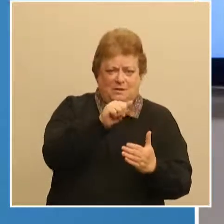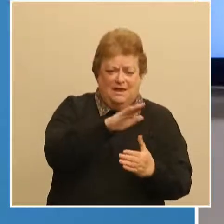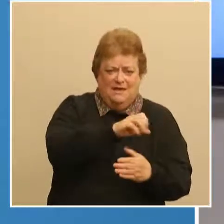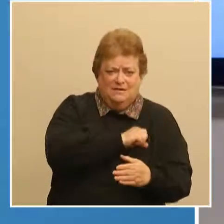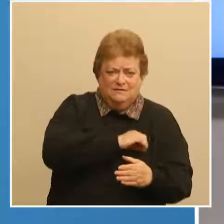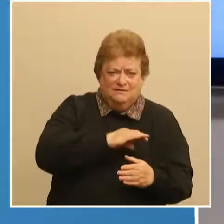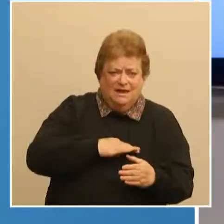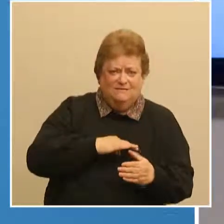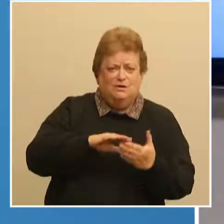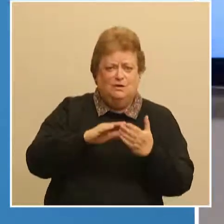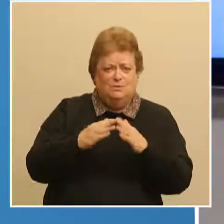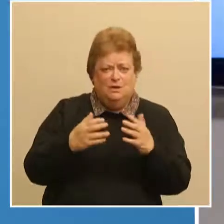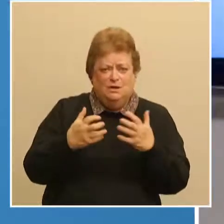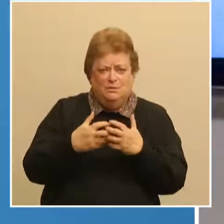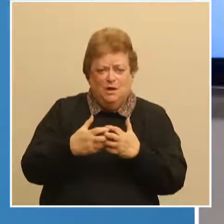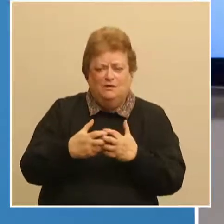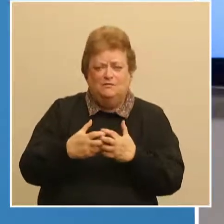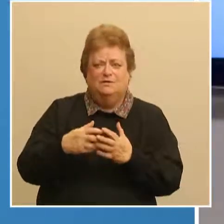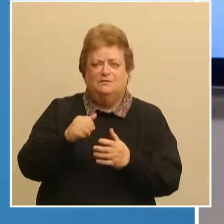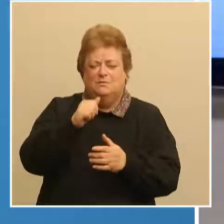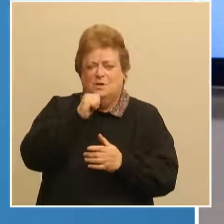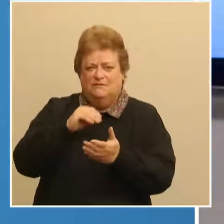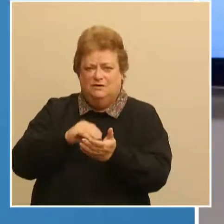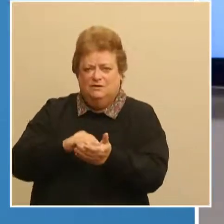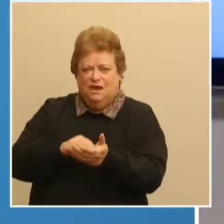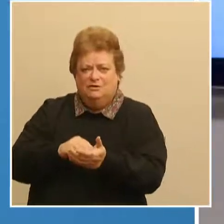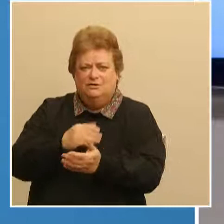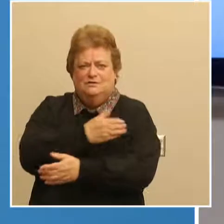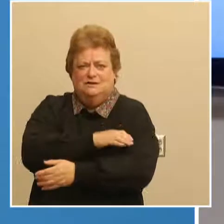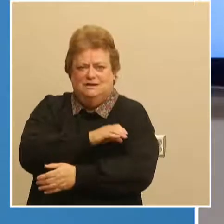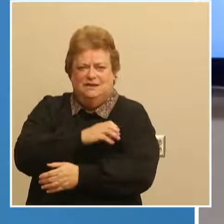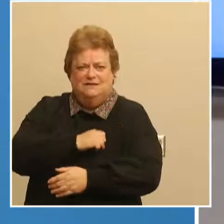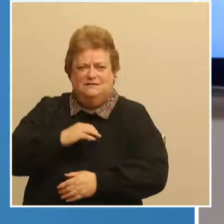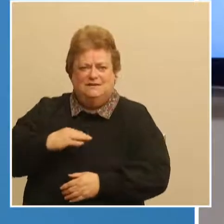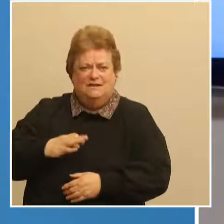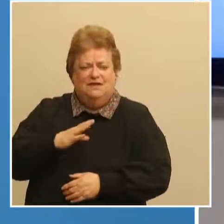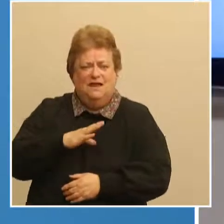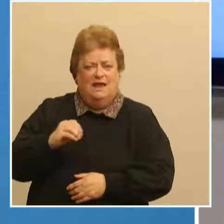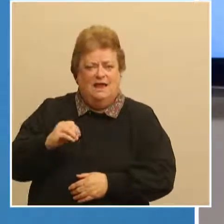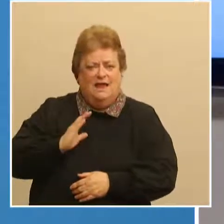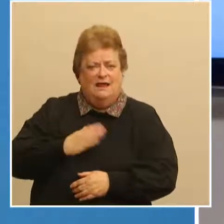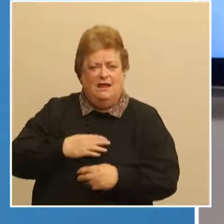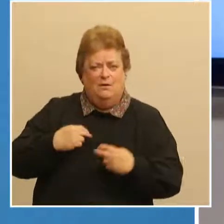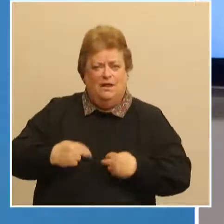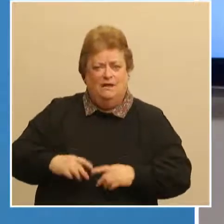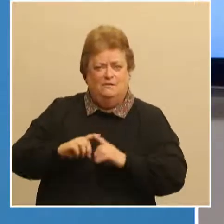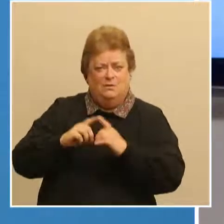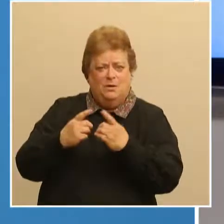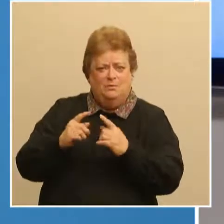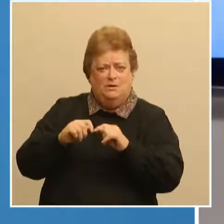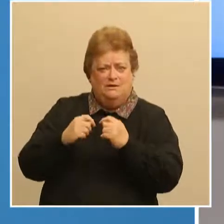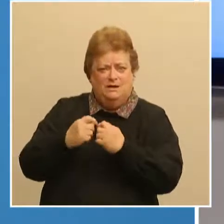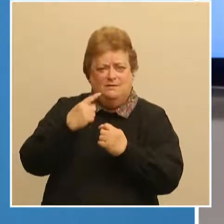community partners, our private physicians, clinic staff, and our health department team for their help in